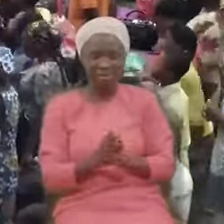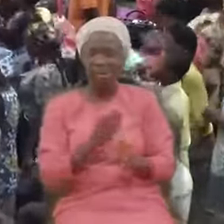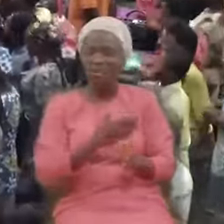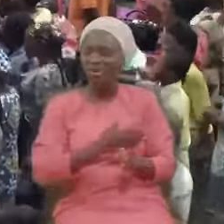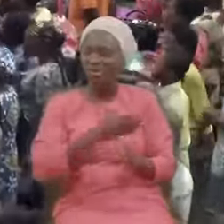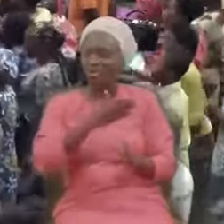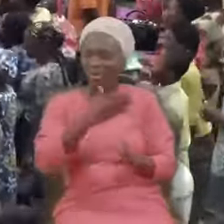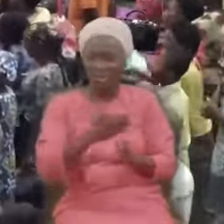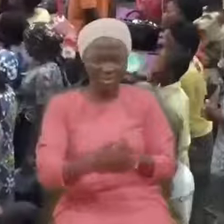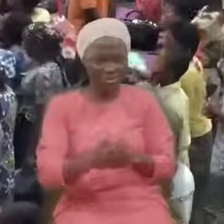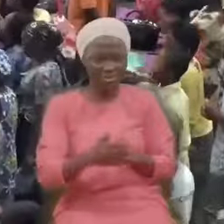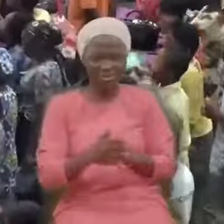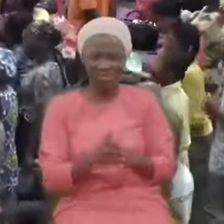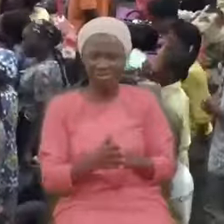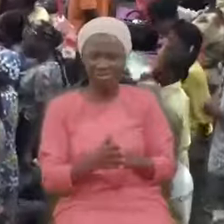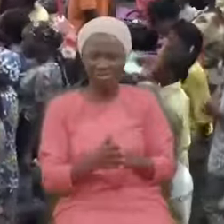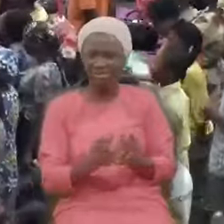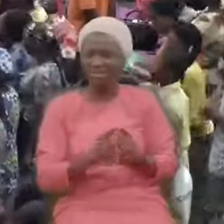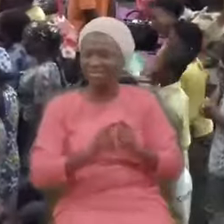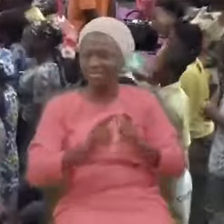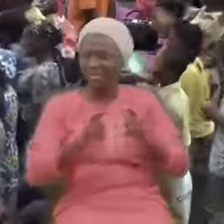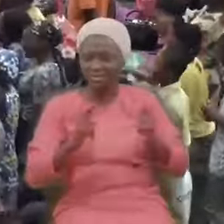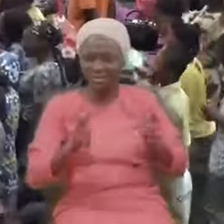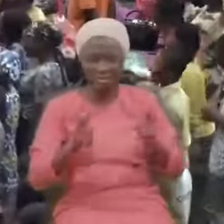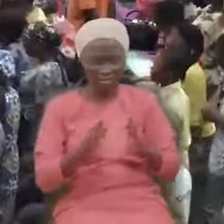Absolute. Great.